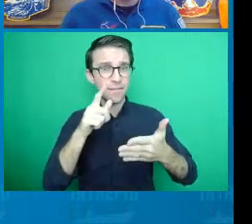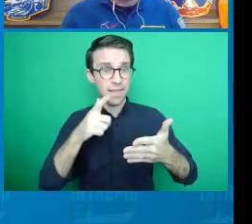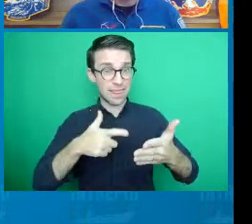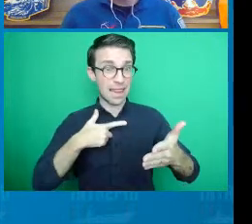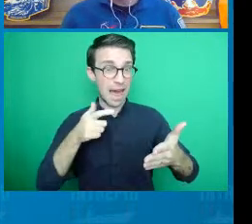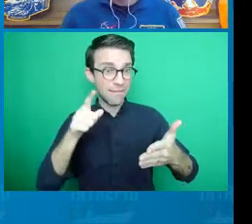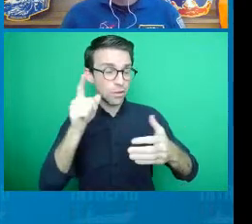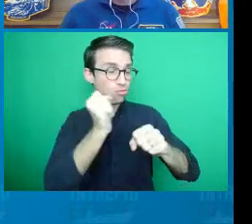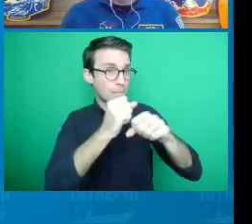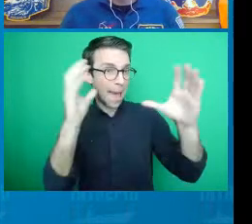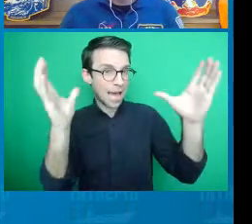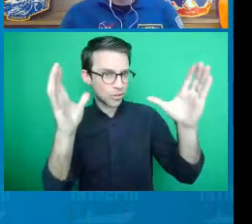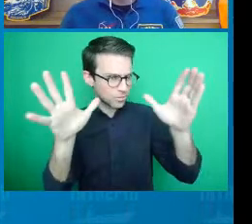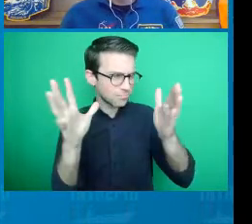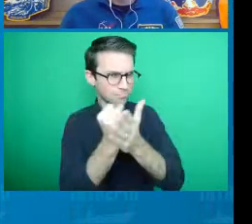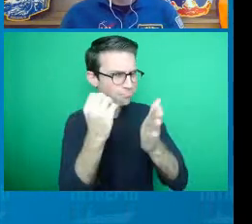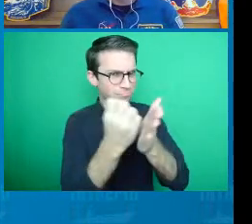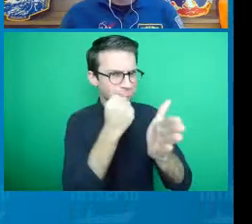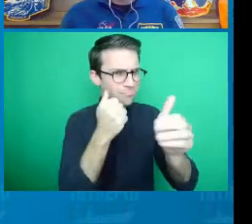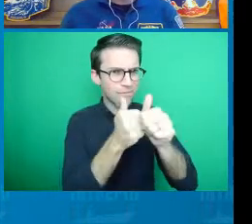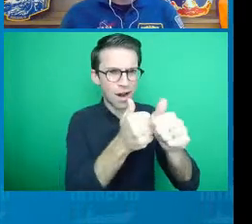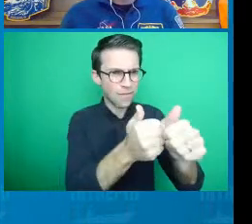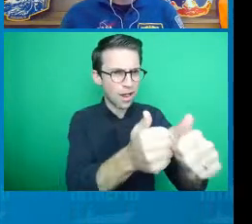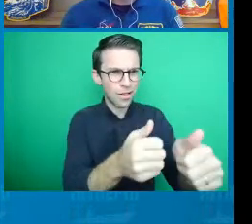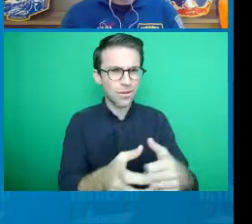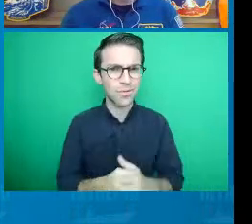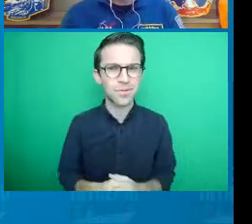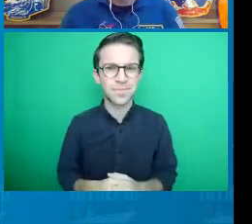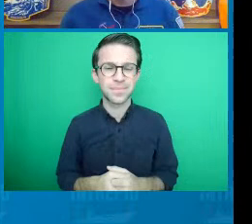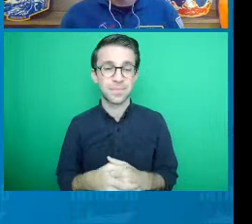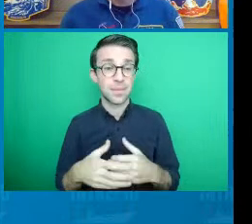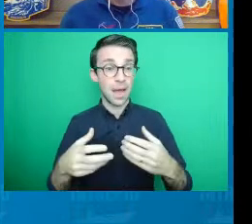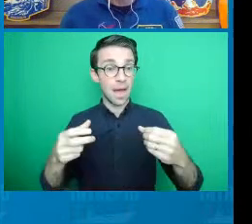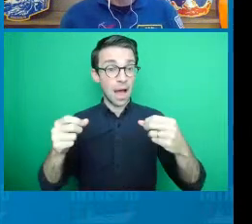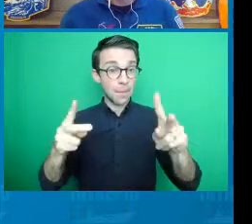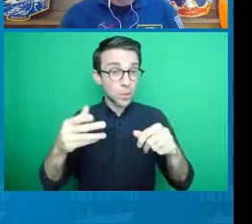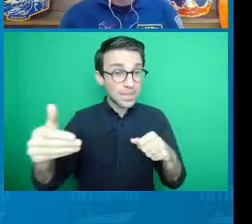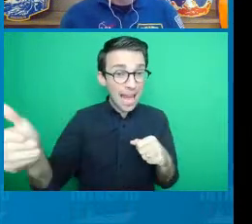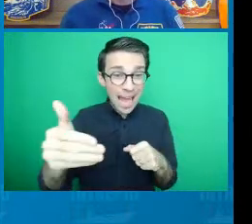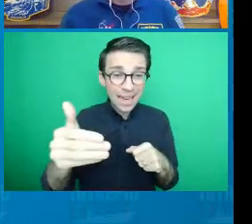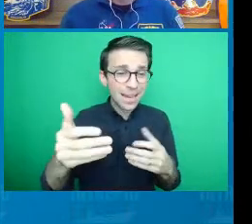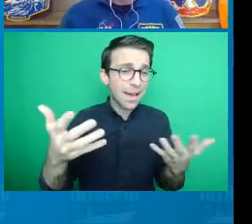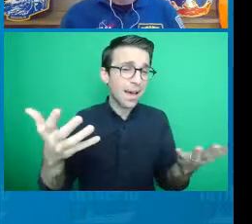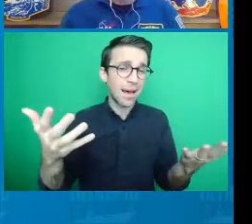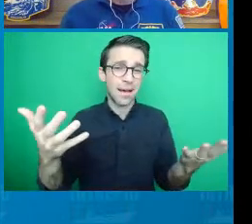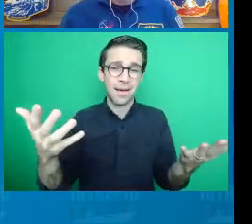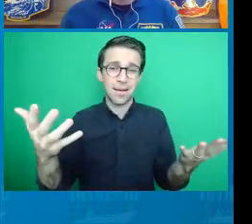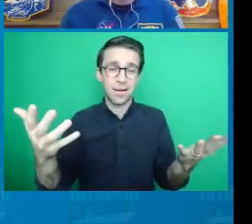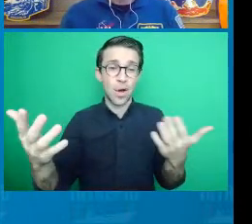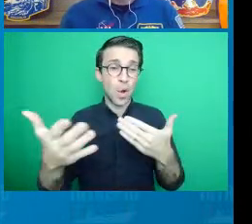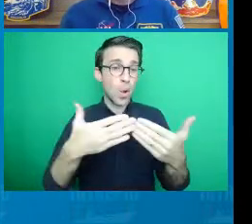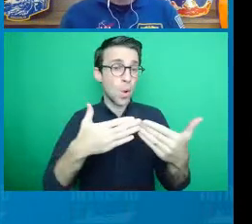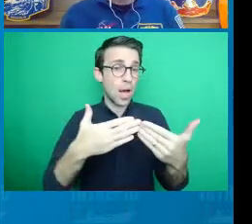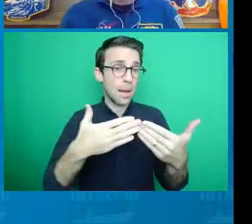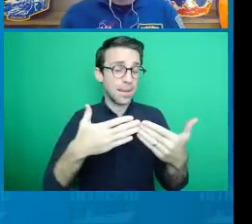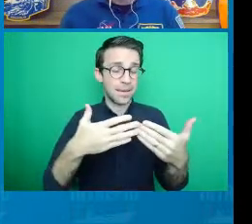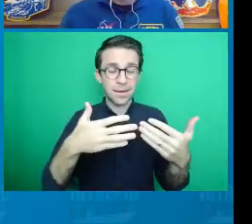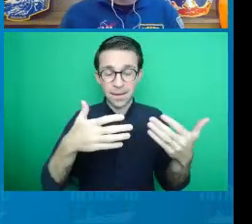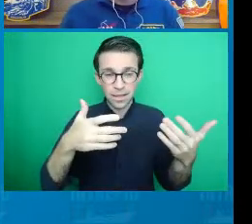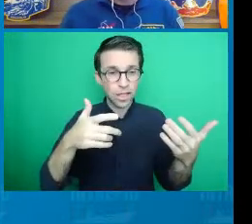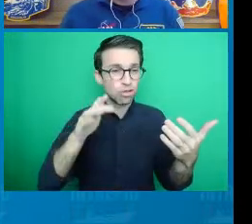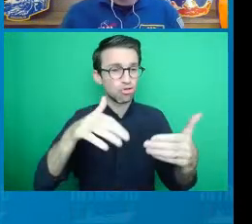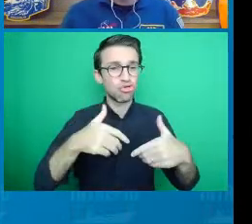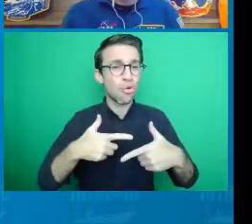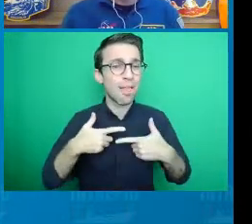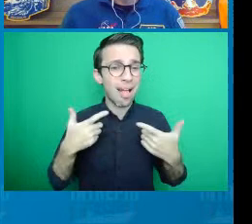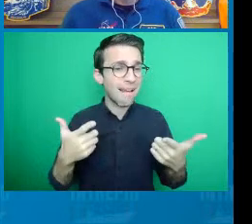the opportunities ahead, what you can imagine for your life is just expanding at